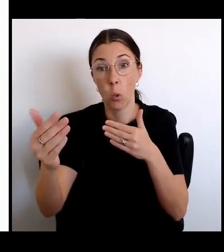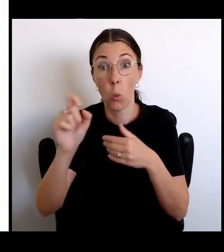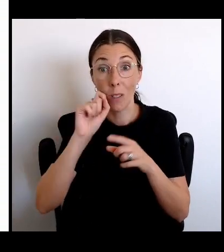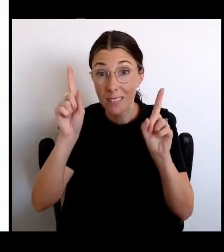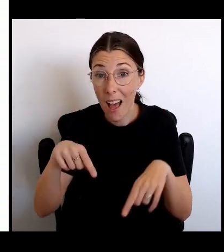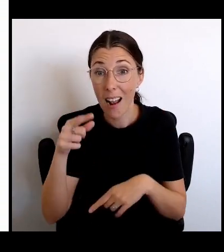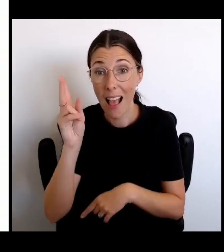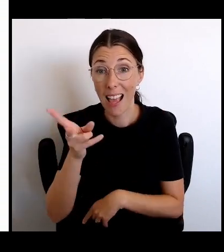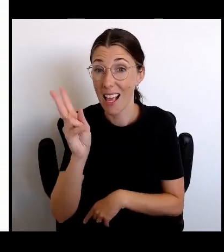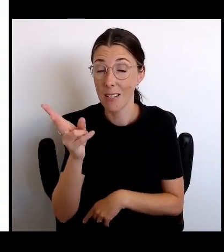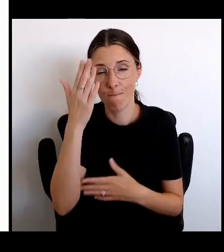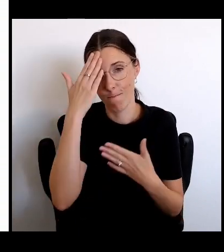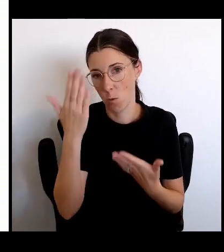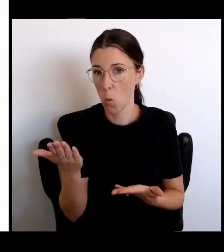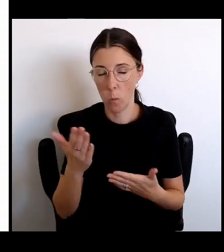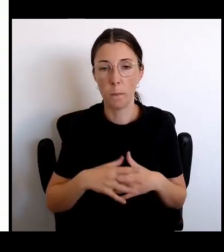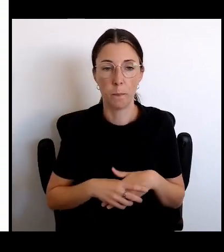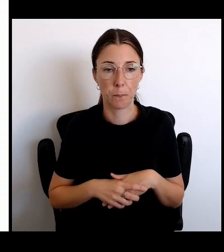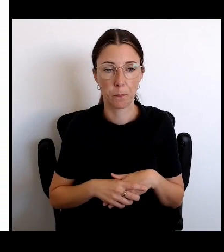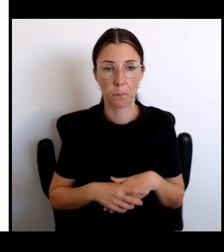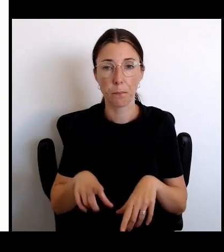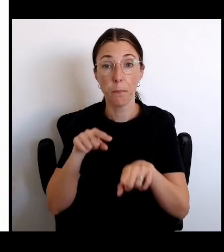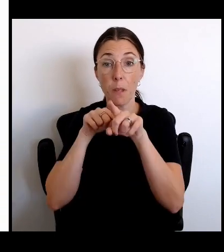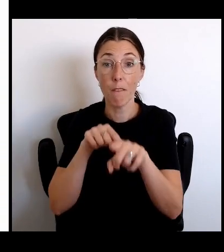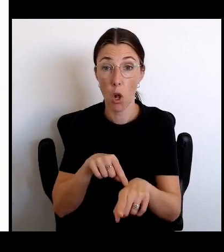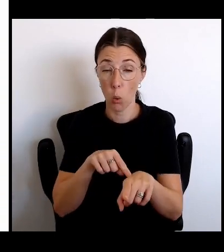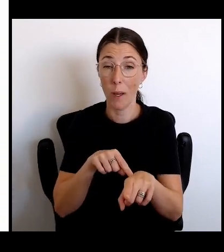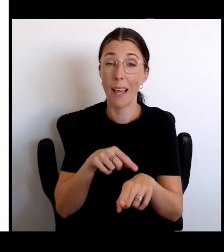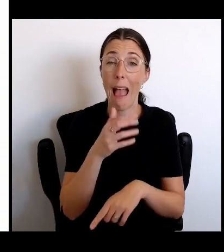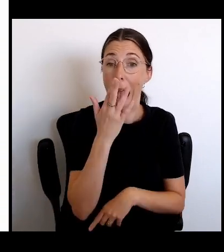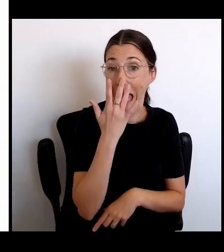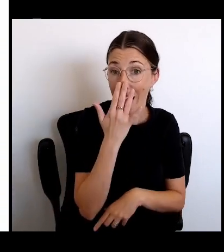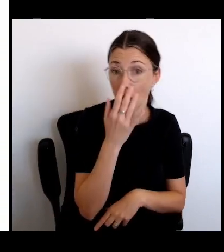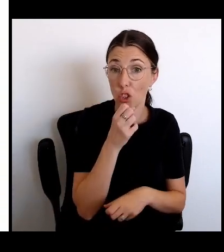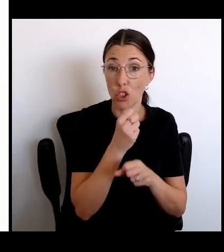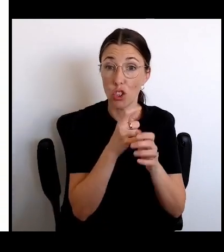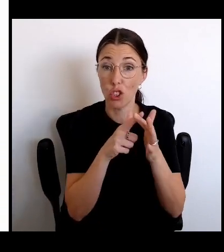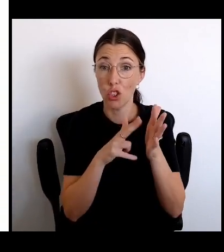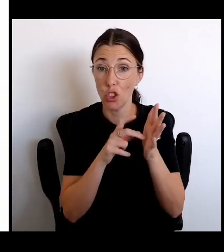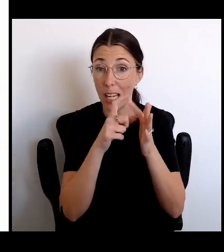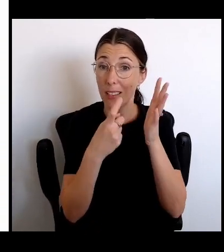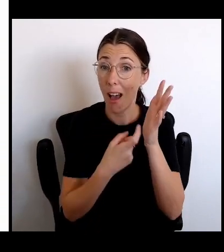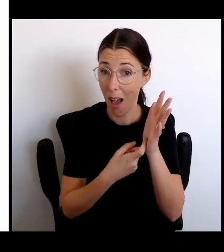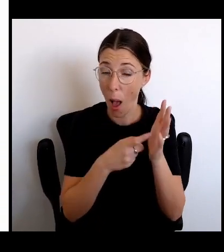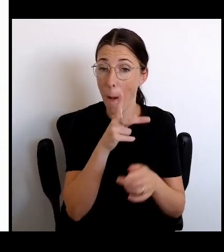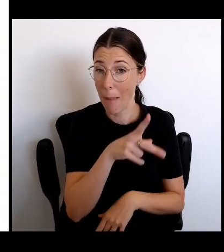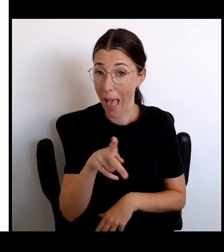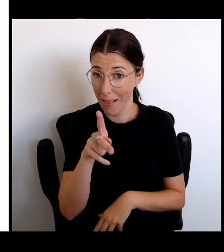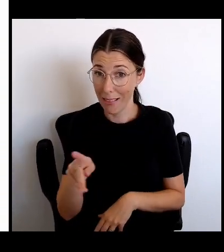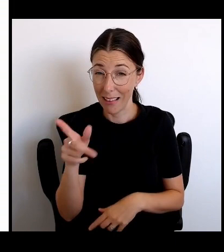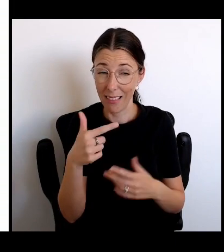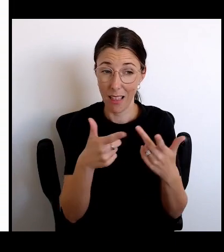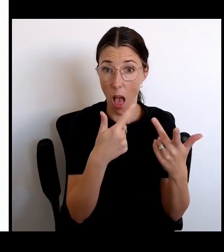Following the demographic and particularly the age and gender patterns that I've indicated on the non-vape segments, this is a segment that